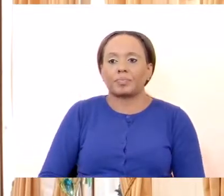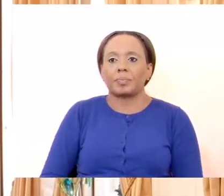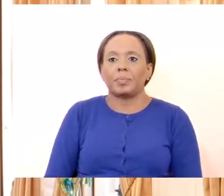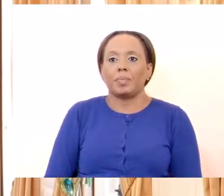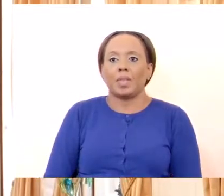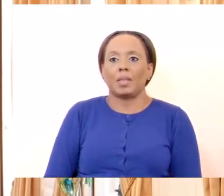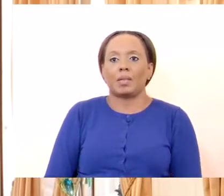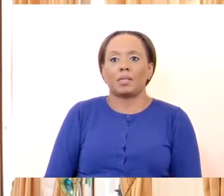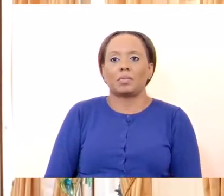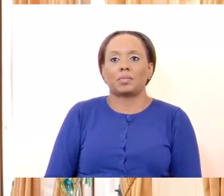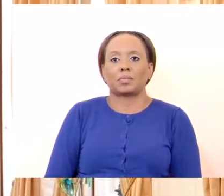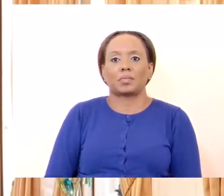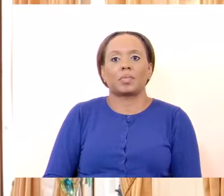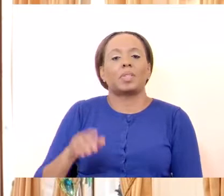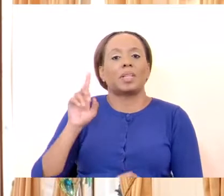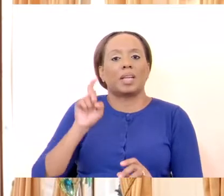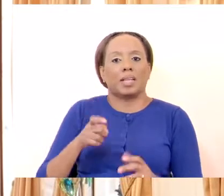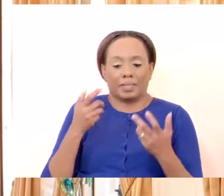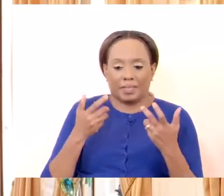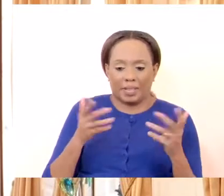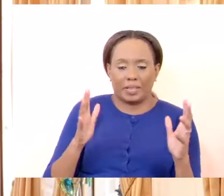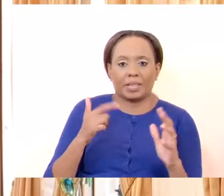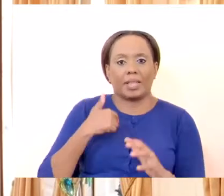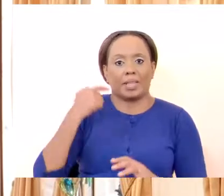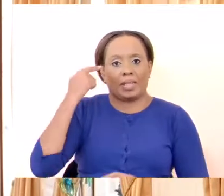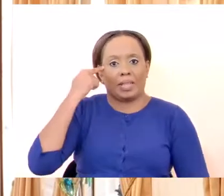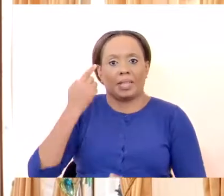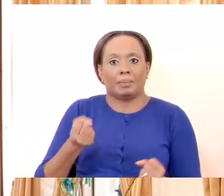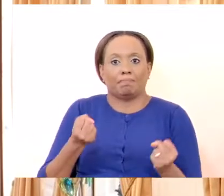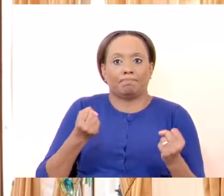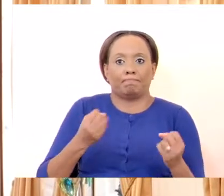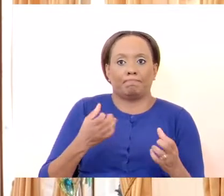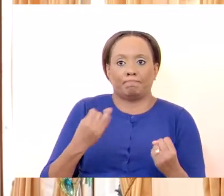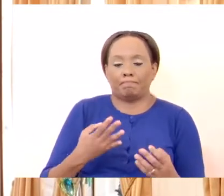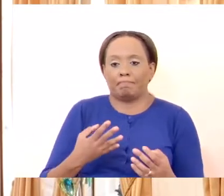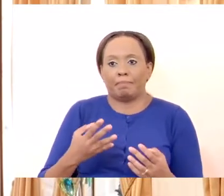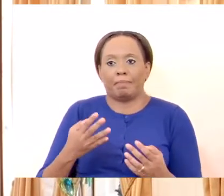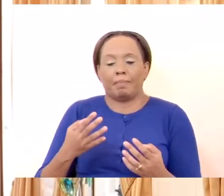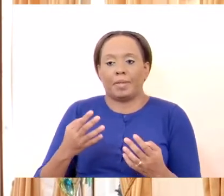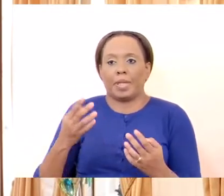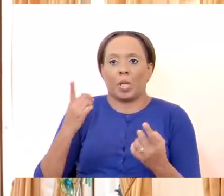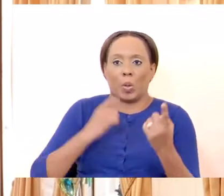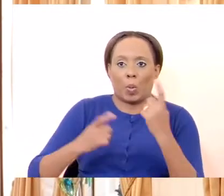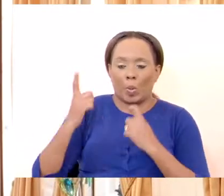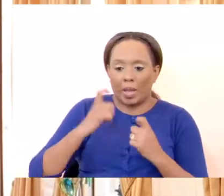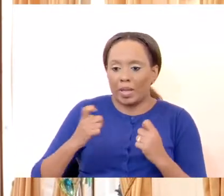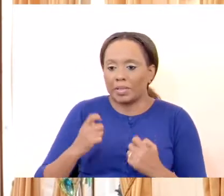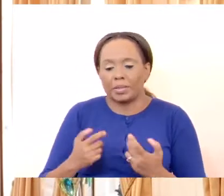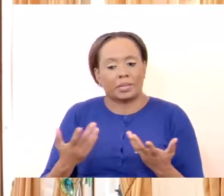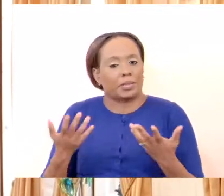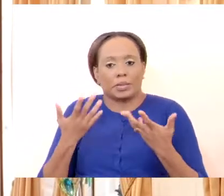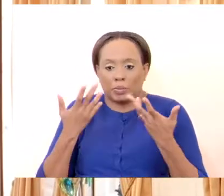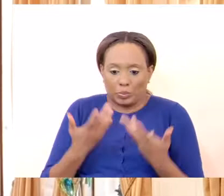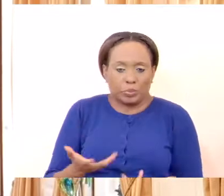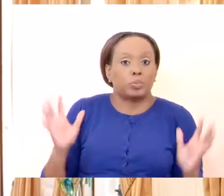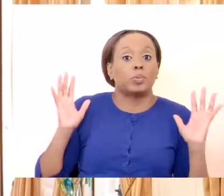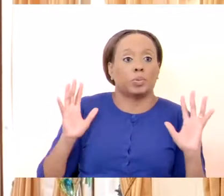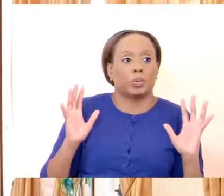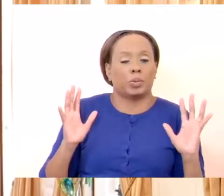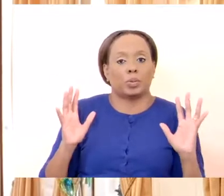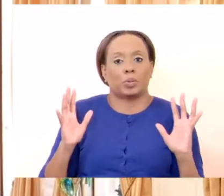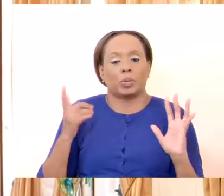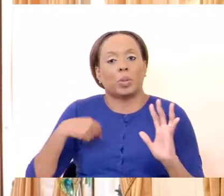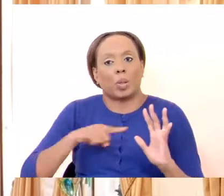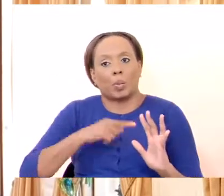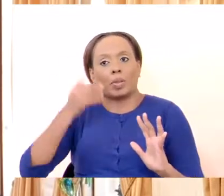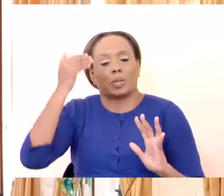we have been going for a while, and I think many of the questions and issues have been exhausted, we recognize